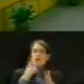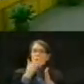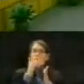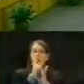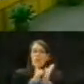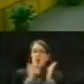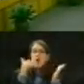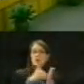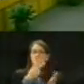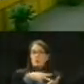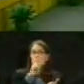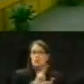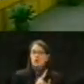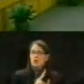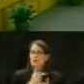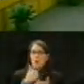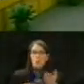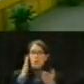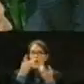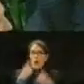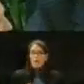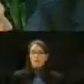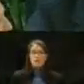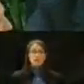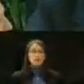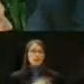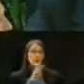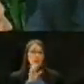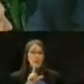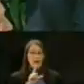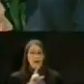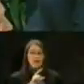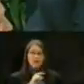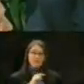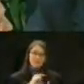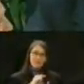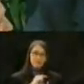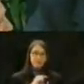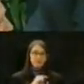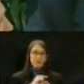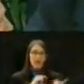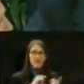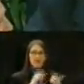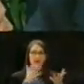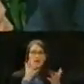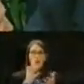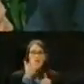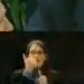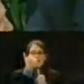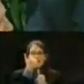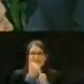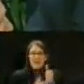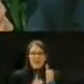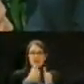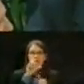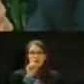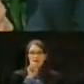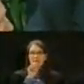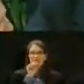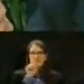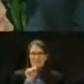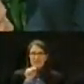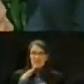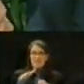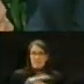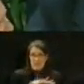They want every seat that was filled by virtue of the meeting of January 31